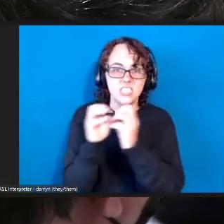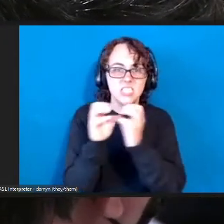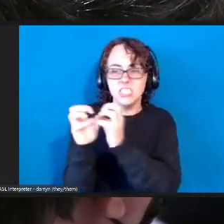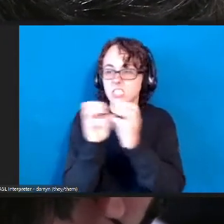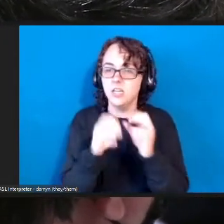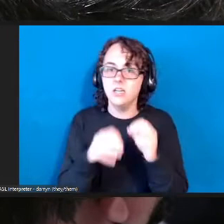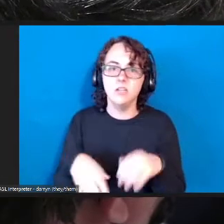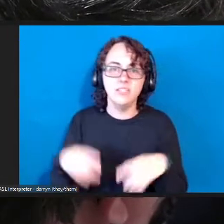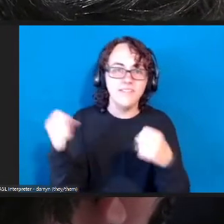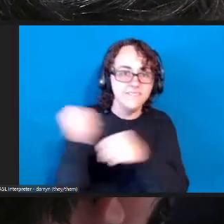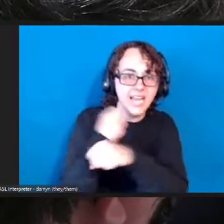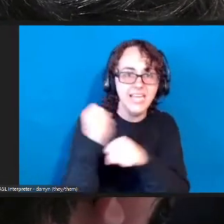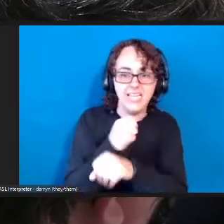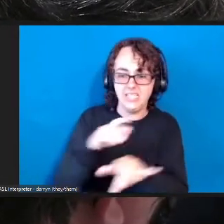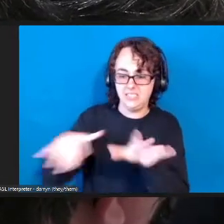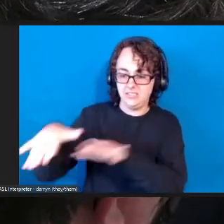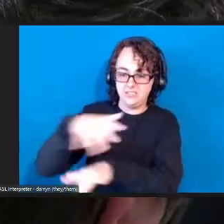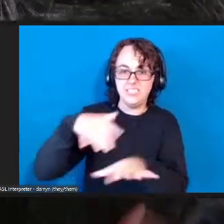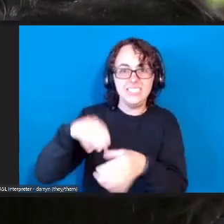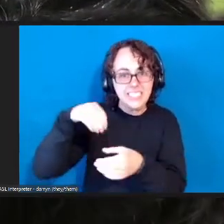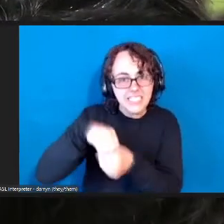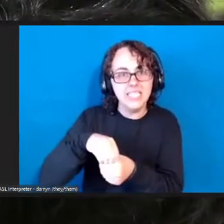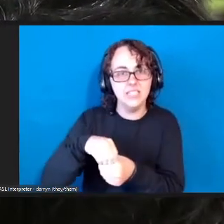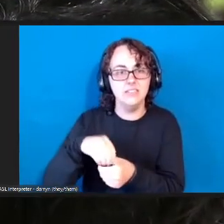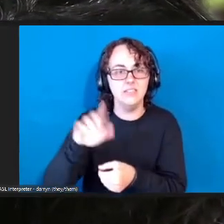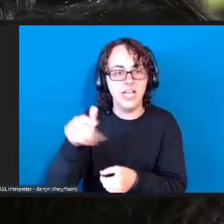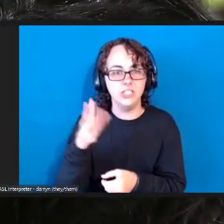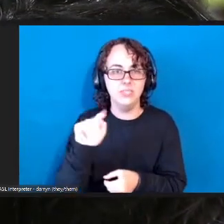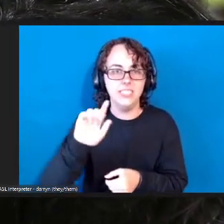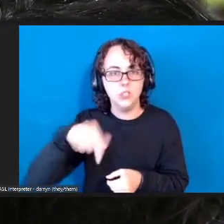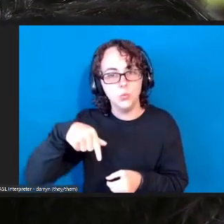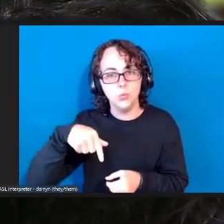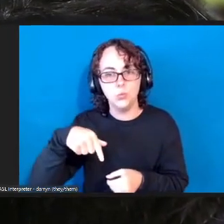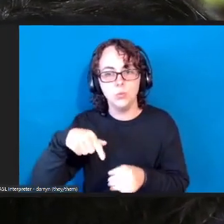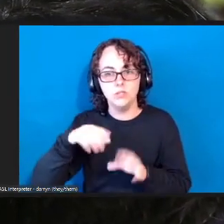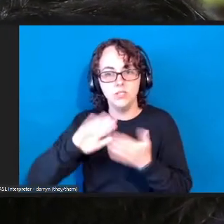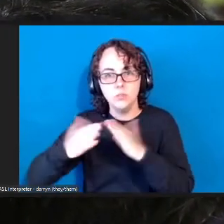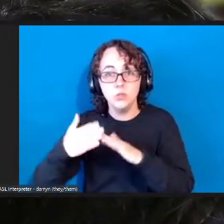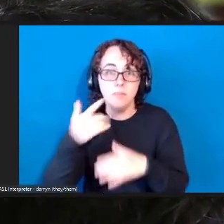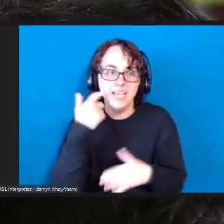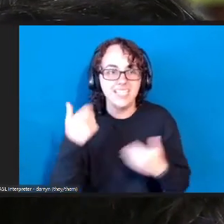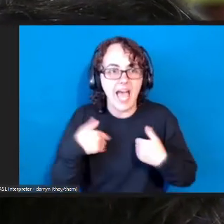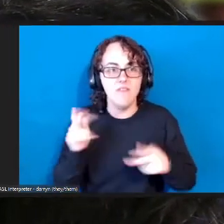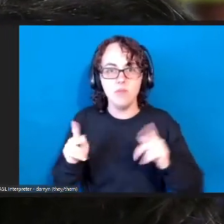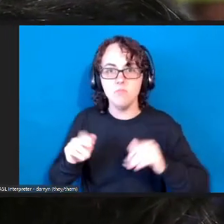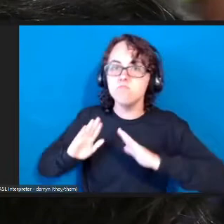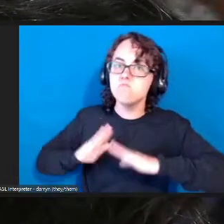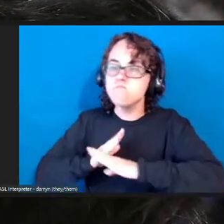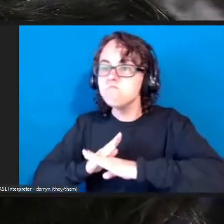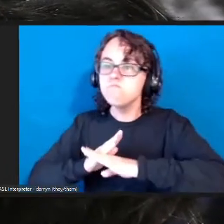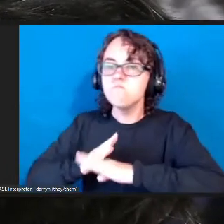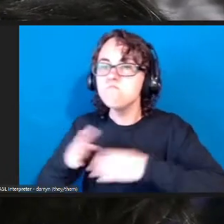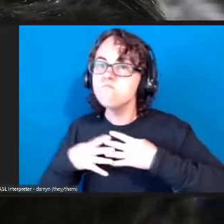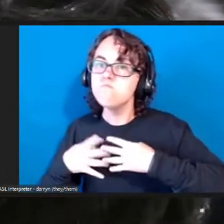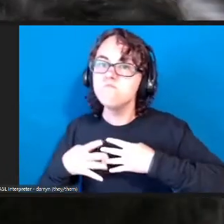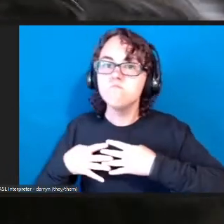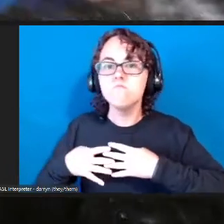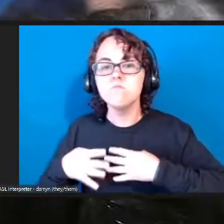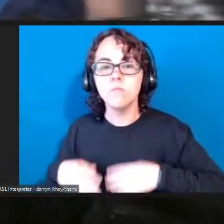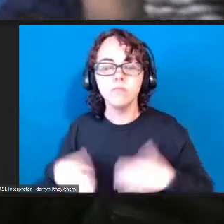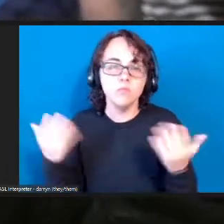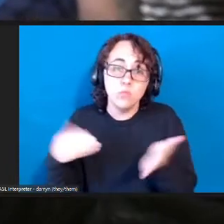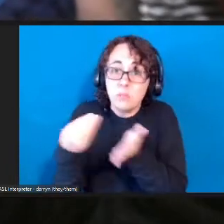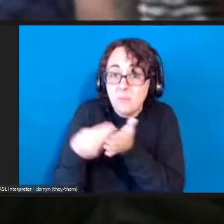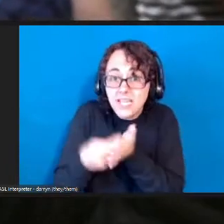community, because there are these gatekeepers that, I mean, let's be real, money, resources, things like that to get